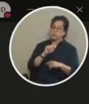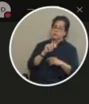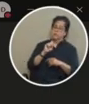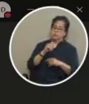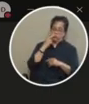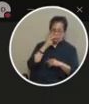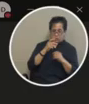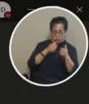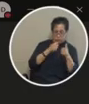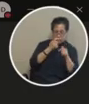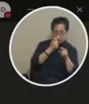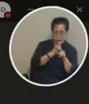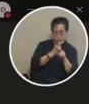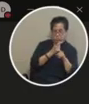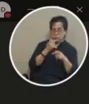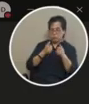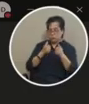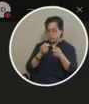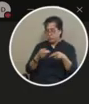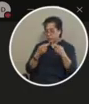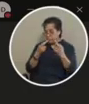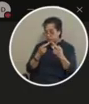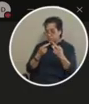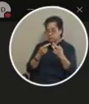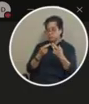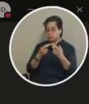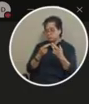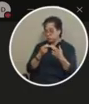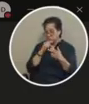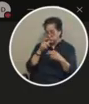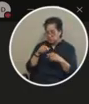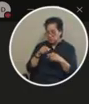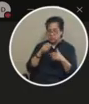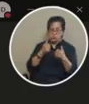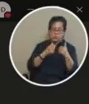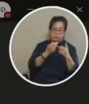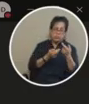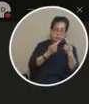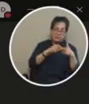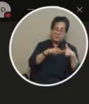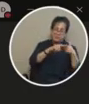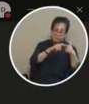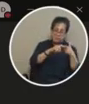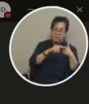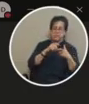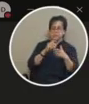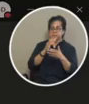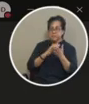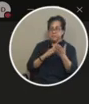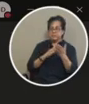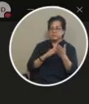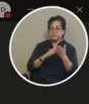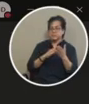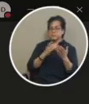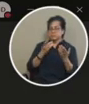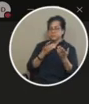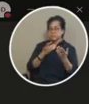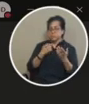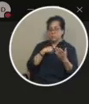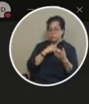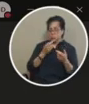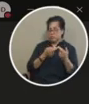we're recommending and which ones we recommend to move forward, which ones we recommend to be suspended, or again, in certain cases, we recommend certain projects to